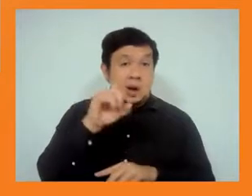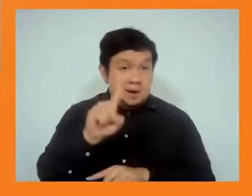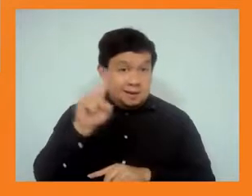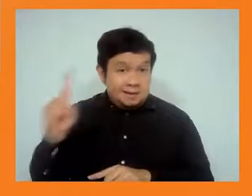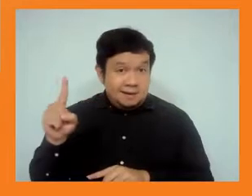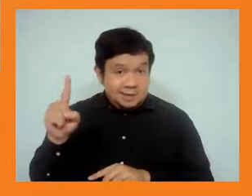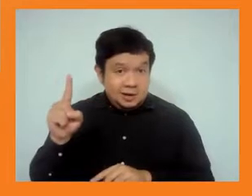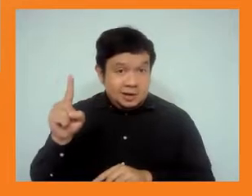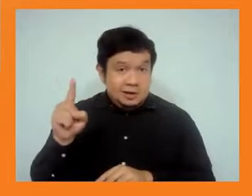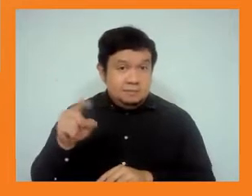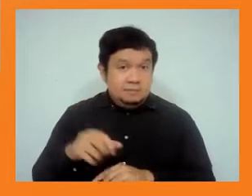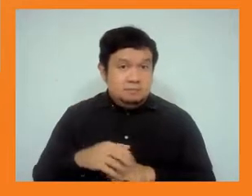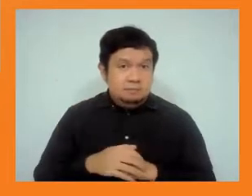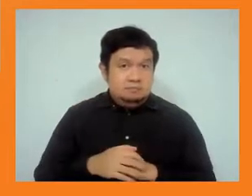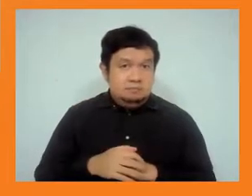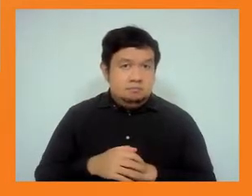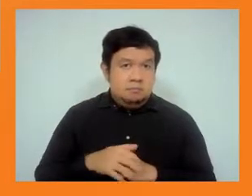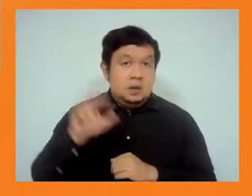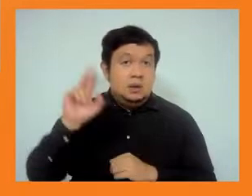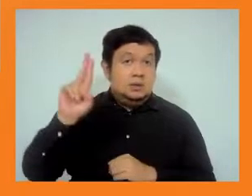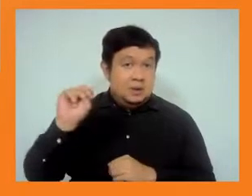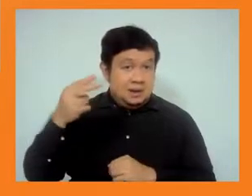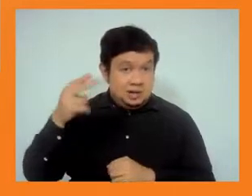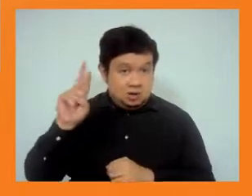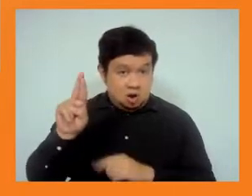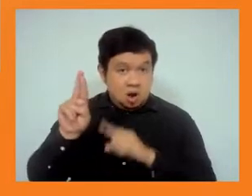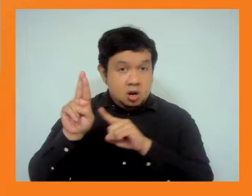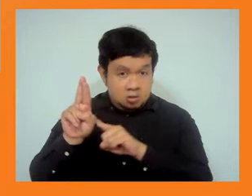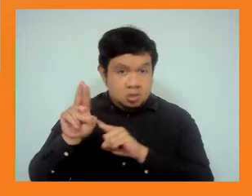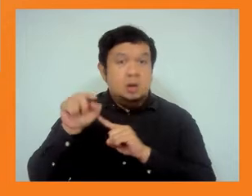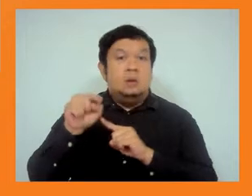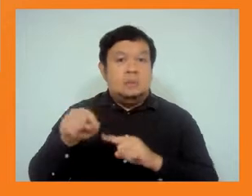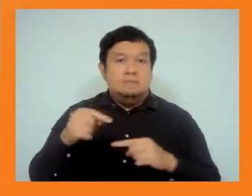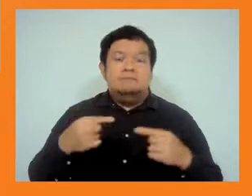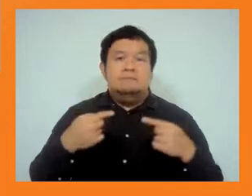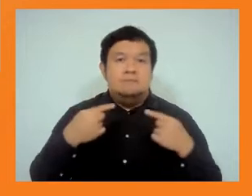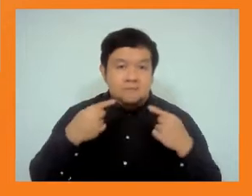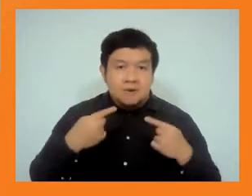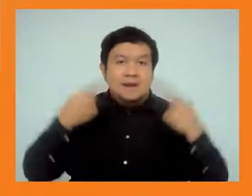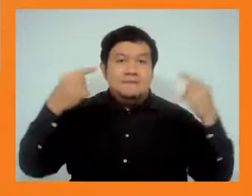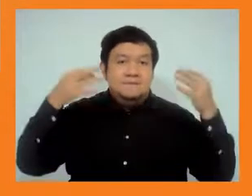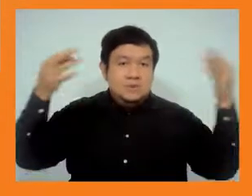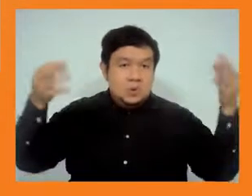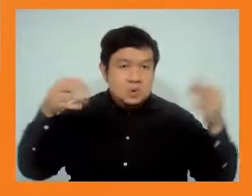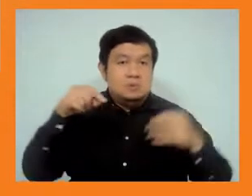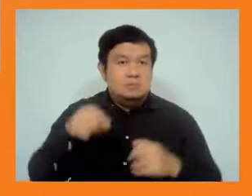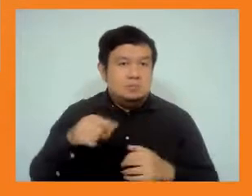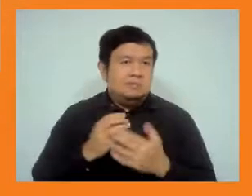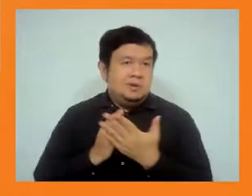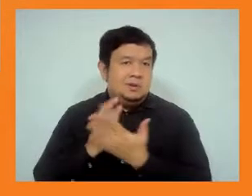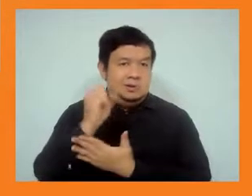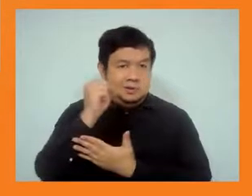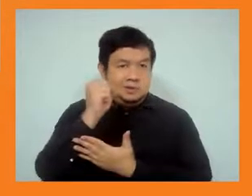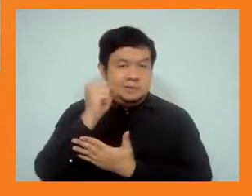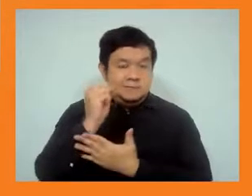number of illegitimate debts in Sri Lanka, and we are actually asking, we are demanding those